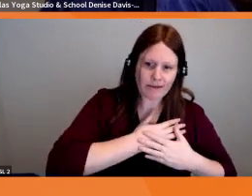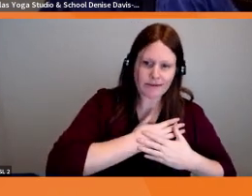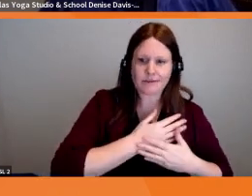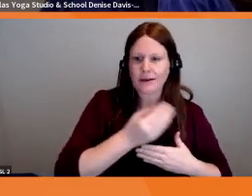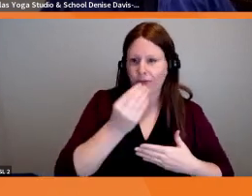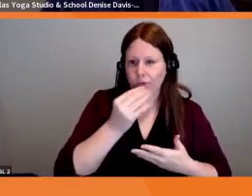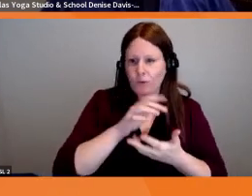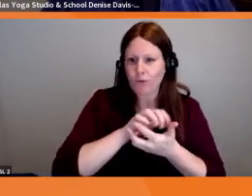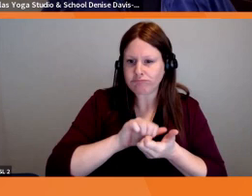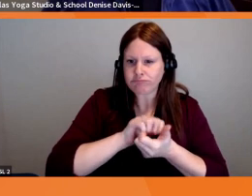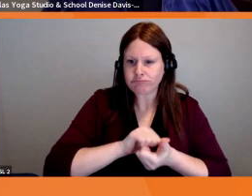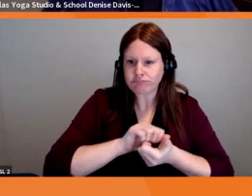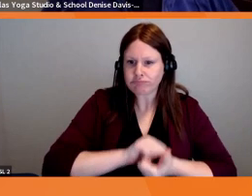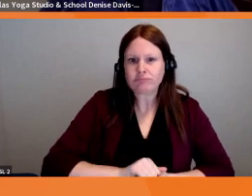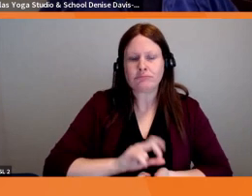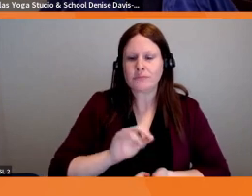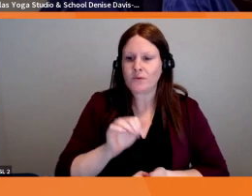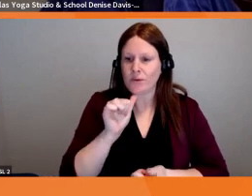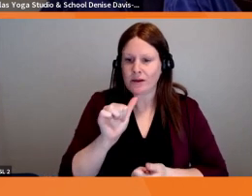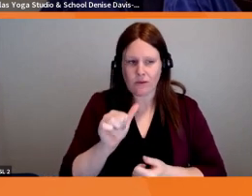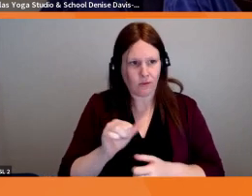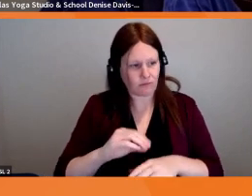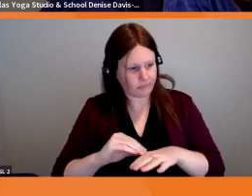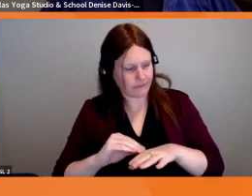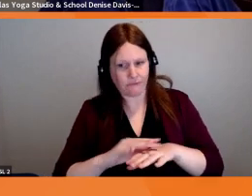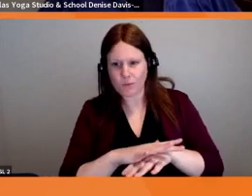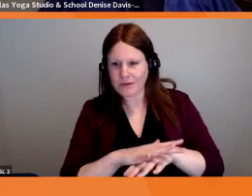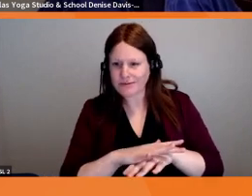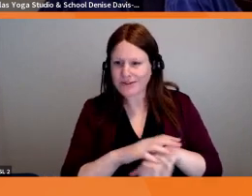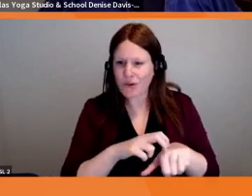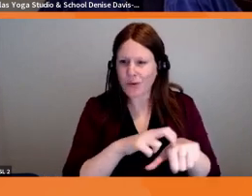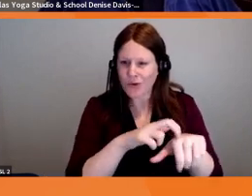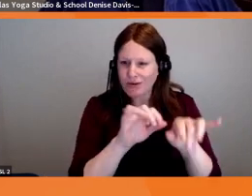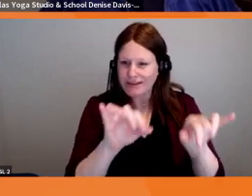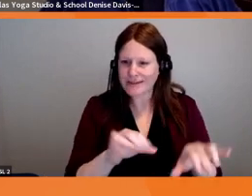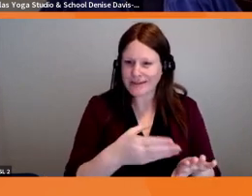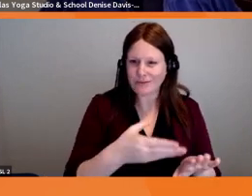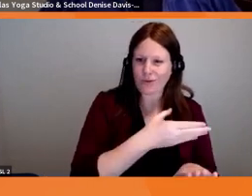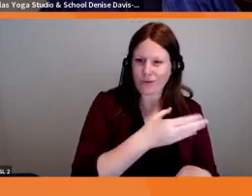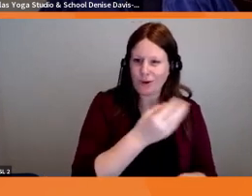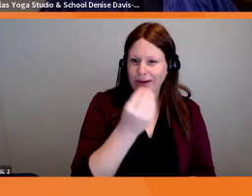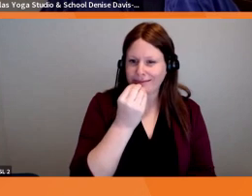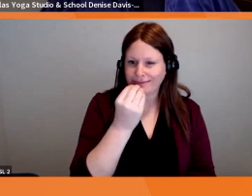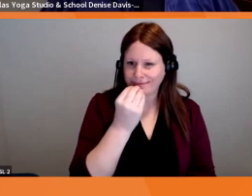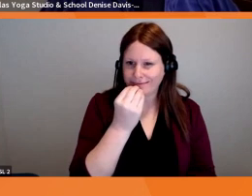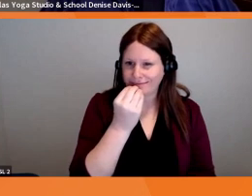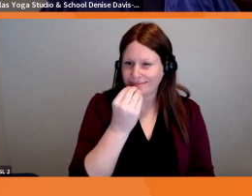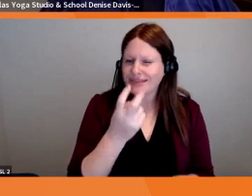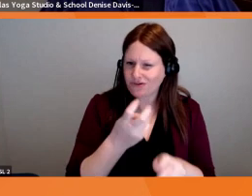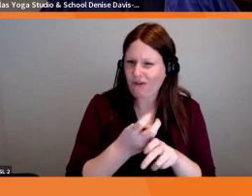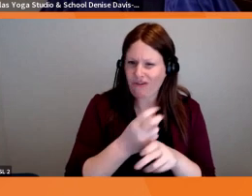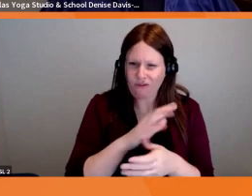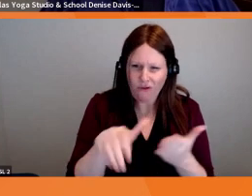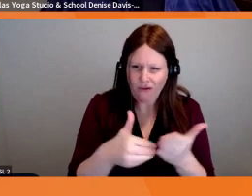stimulate the parasympathetic nervous system before we eat, say, it's really difficult to get the most nutrients from our